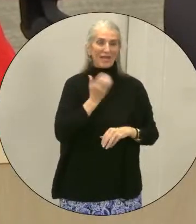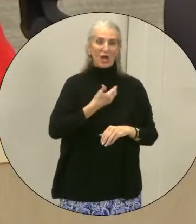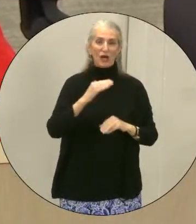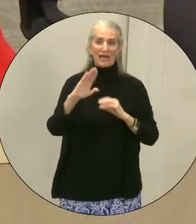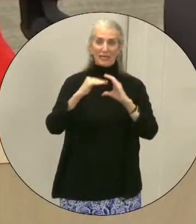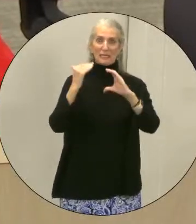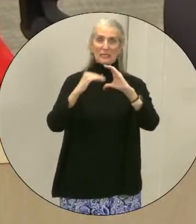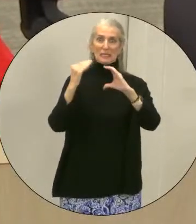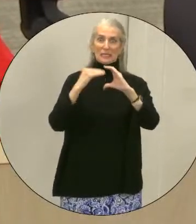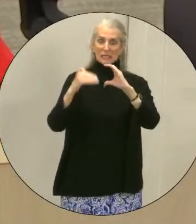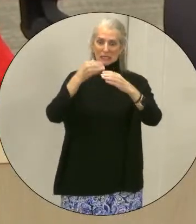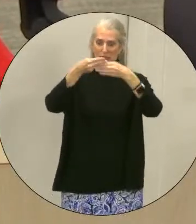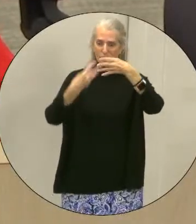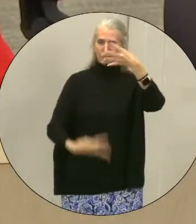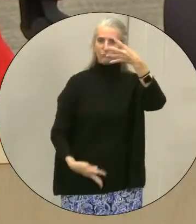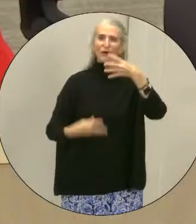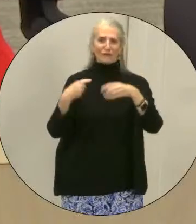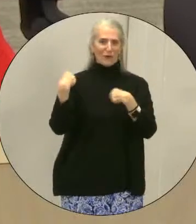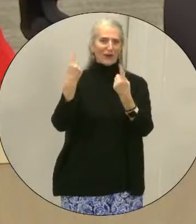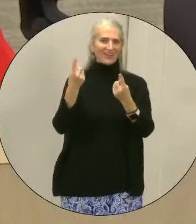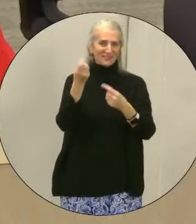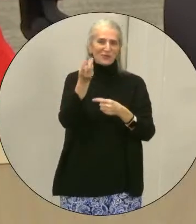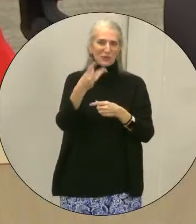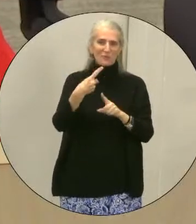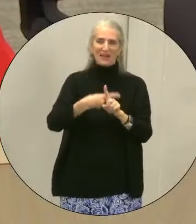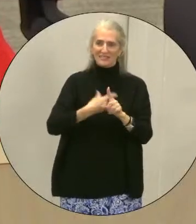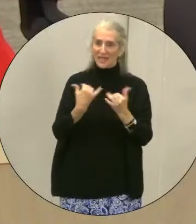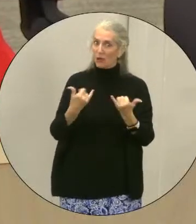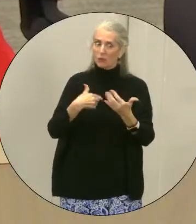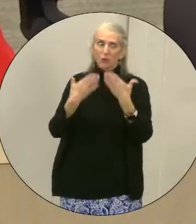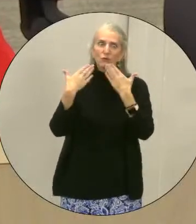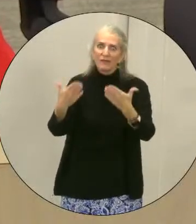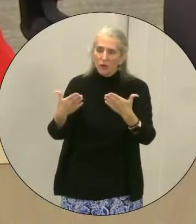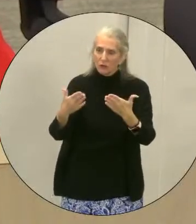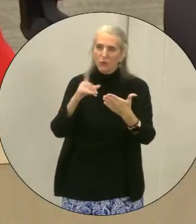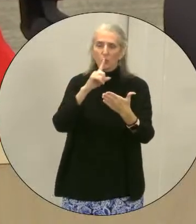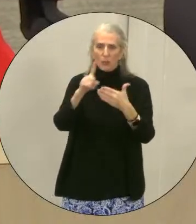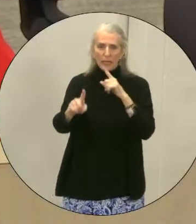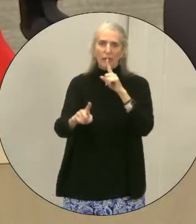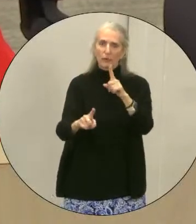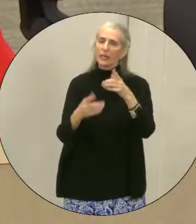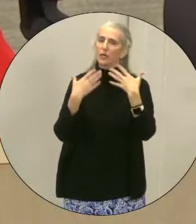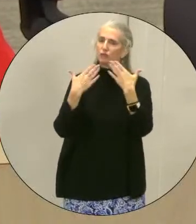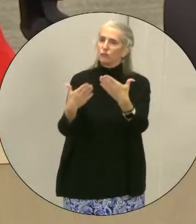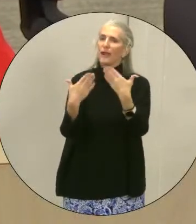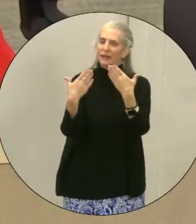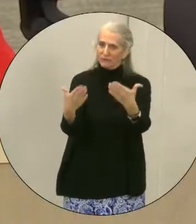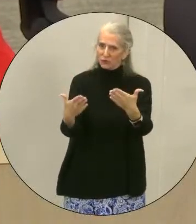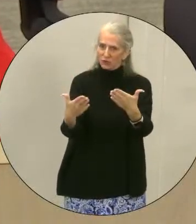really full for a few months now. And we're grateful. We're really, really grateful that,